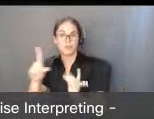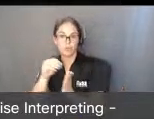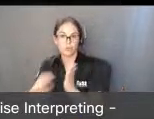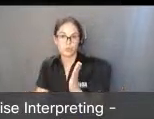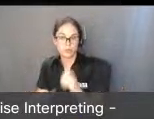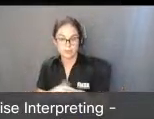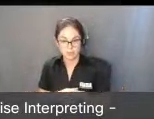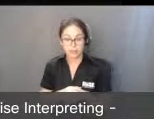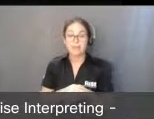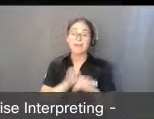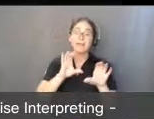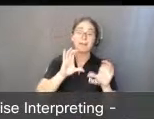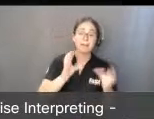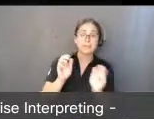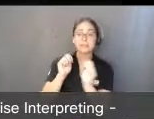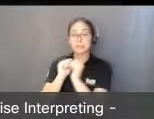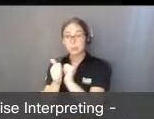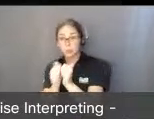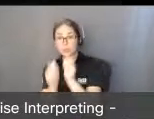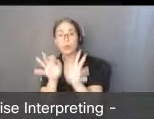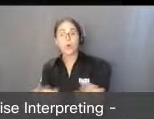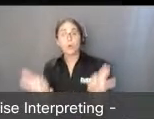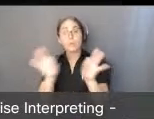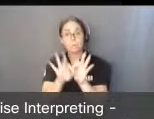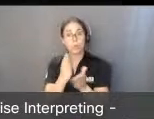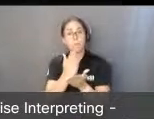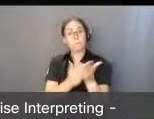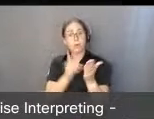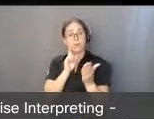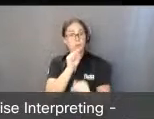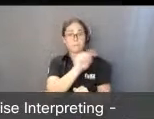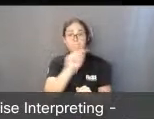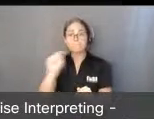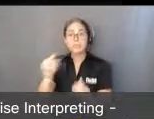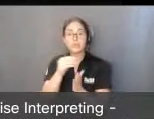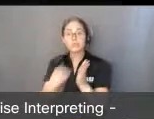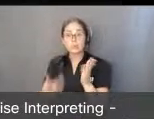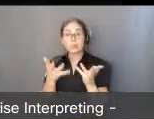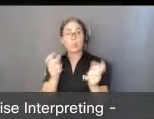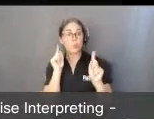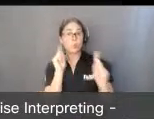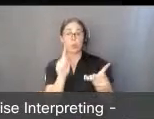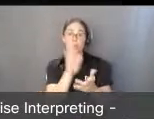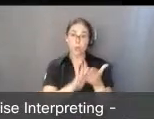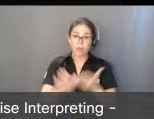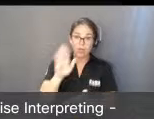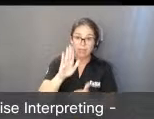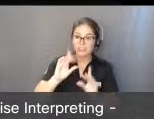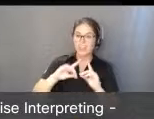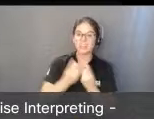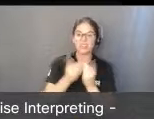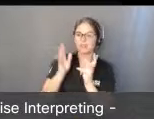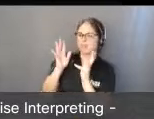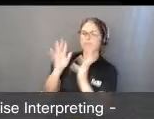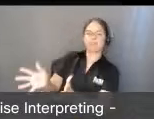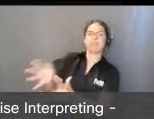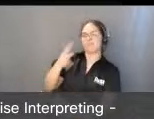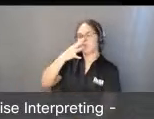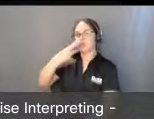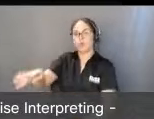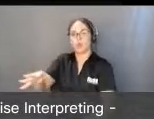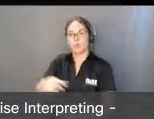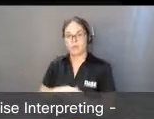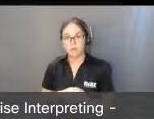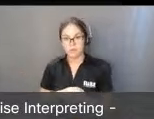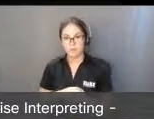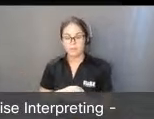classes and sports are important aspects for those students wanting to attend college, and the district is abandoning them. I feel that students